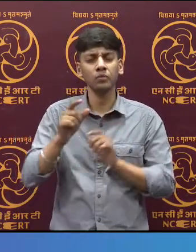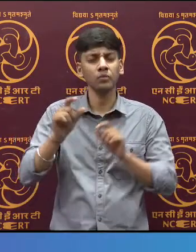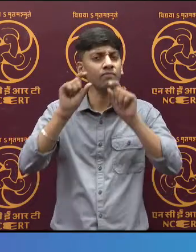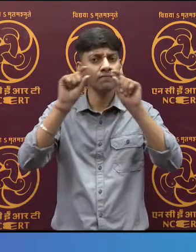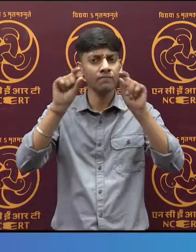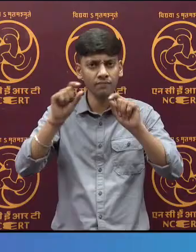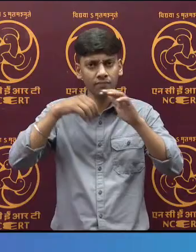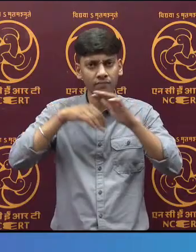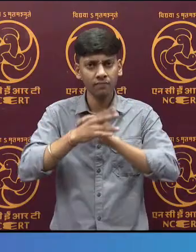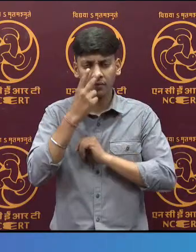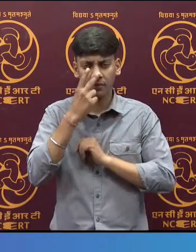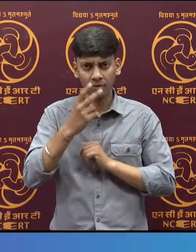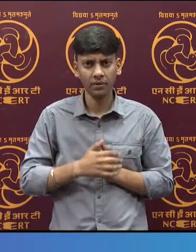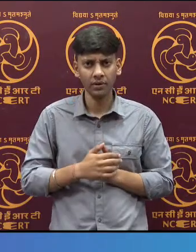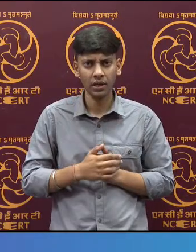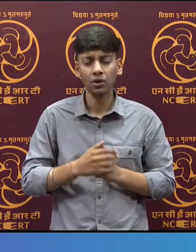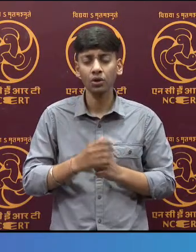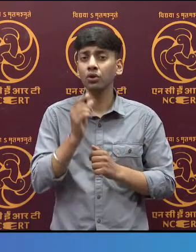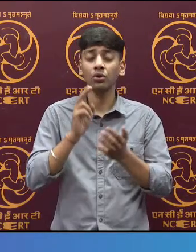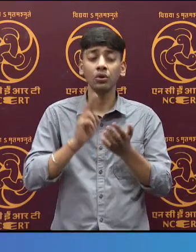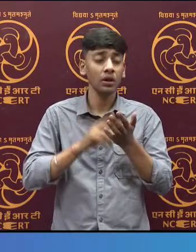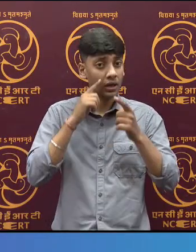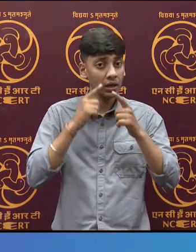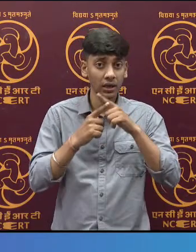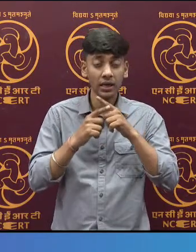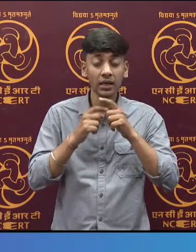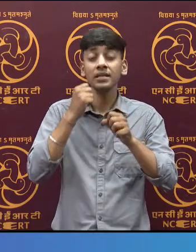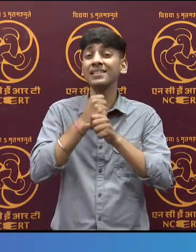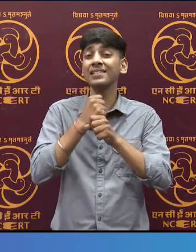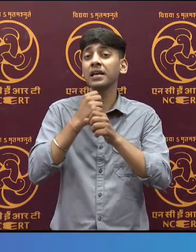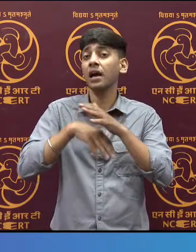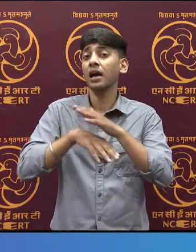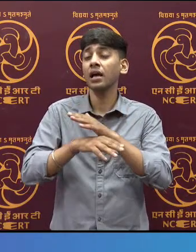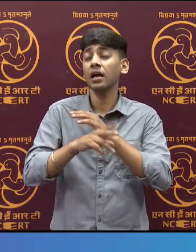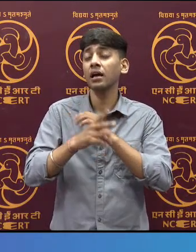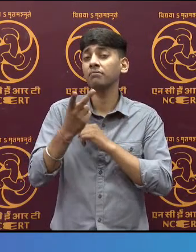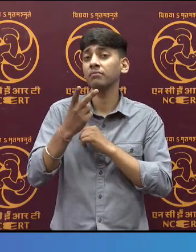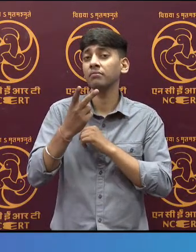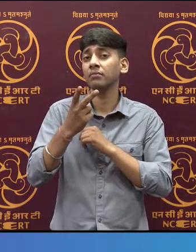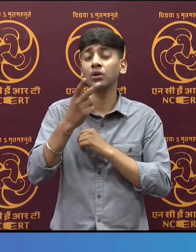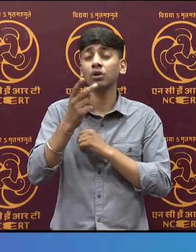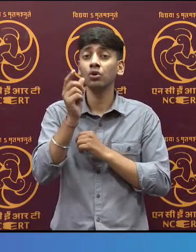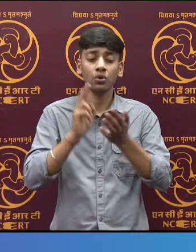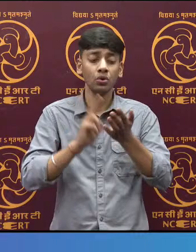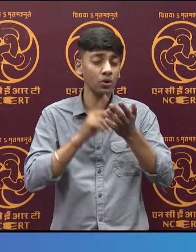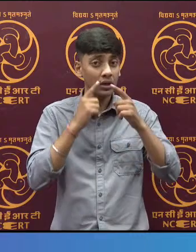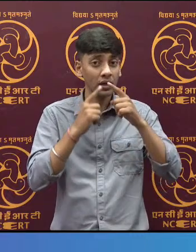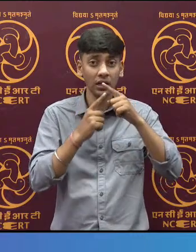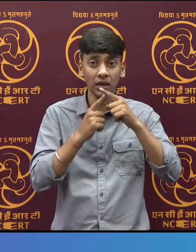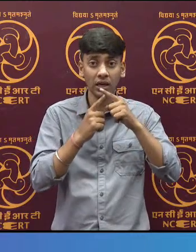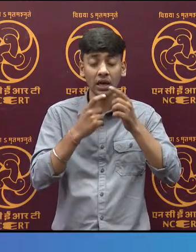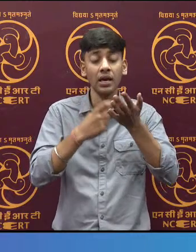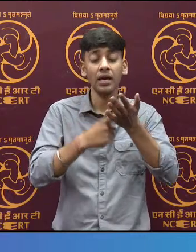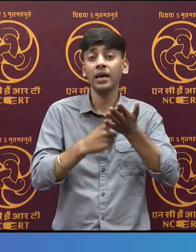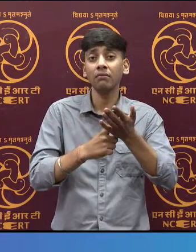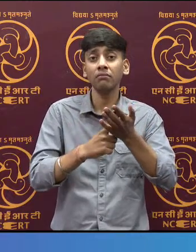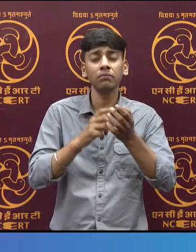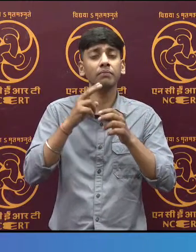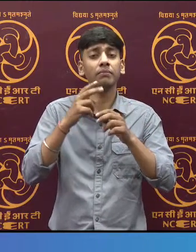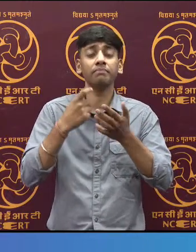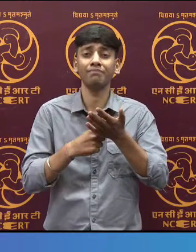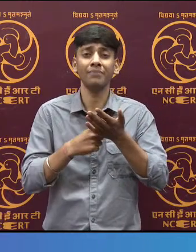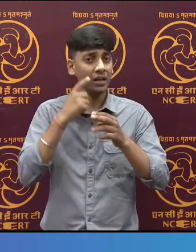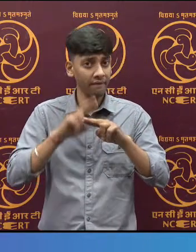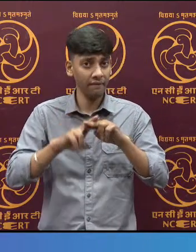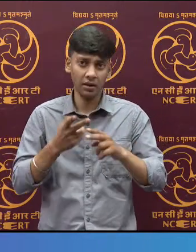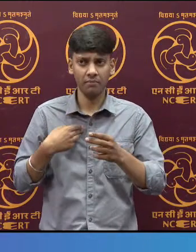that in the unit of G there is meter square. Yes, yes. Similarly, in the unit for the radius of Earth there is meters. Meter. If I would have